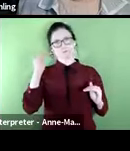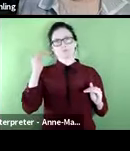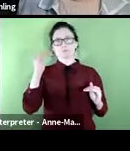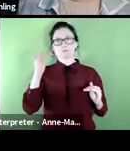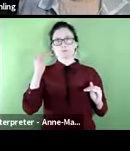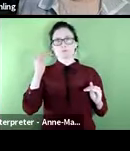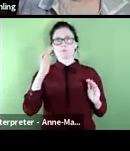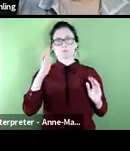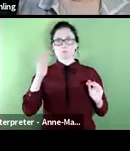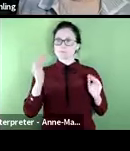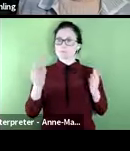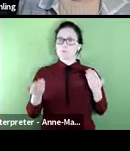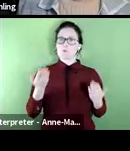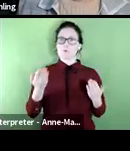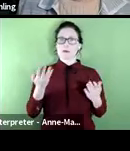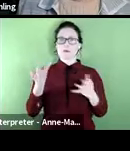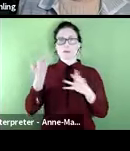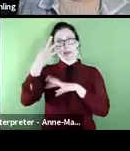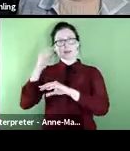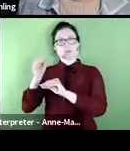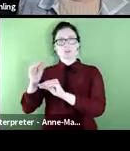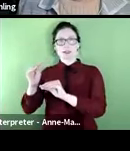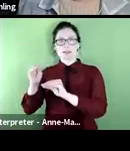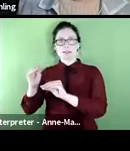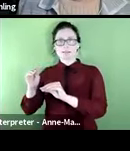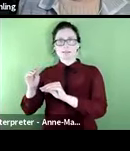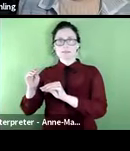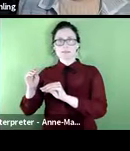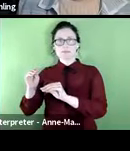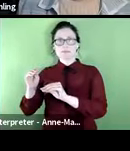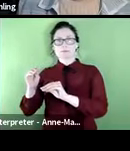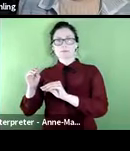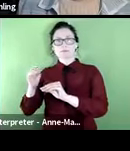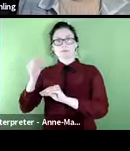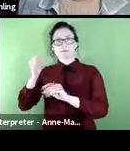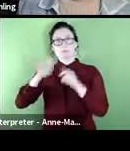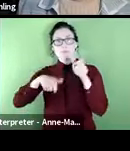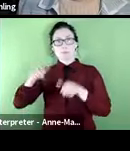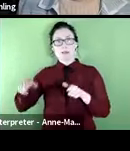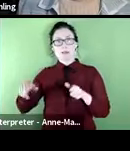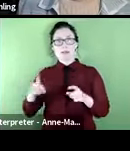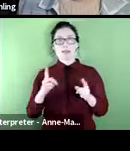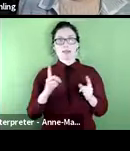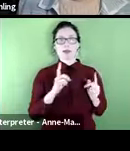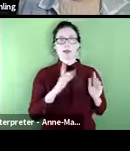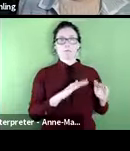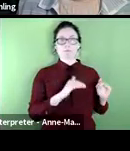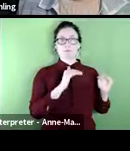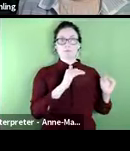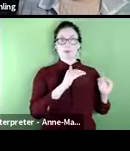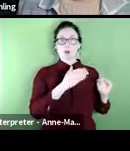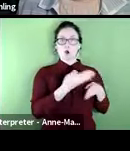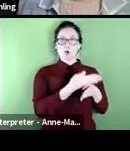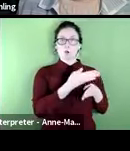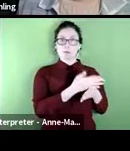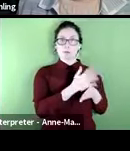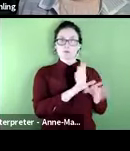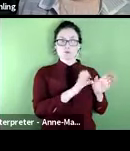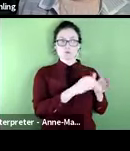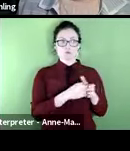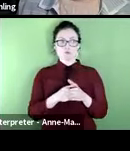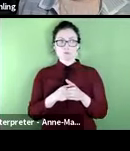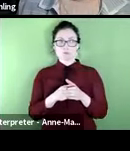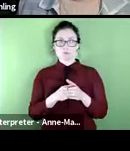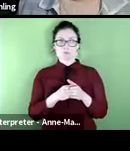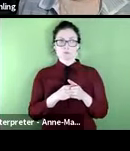educated and relatively high occupational groups with no wealth versus those